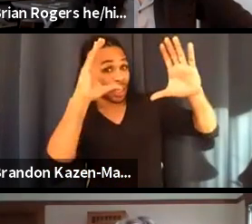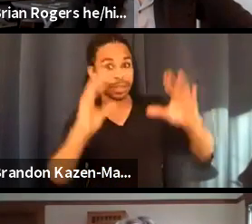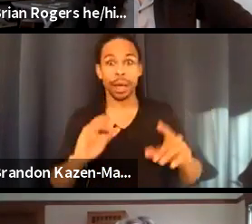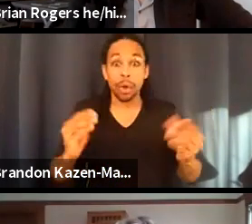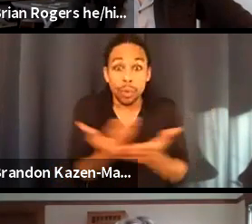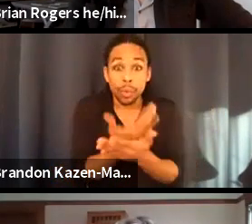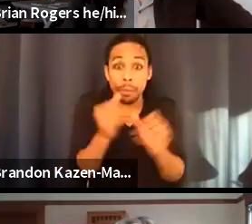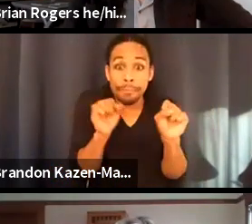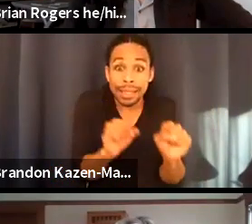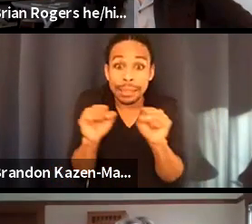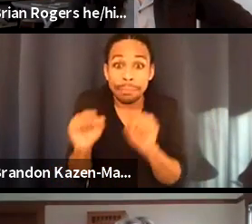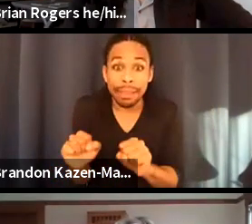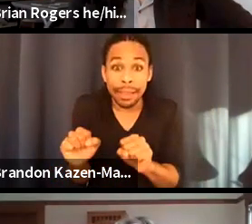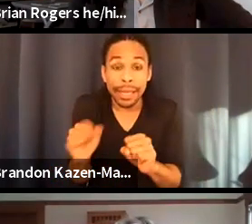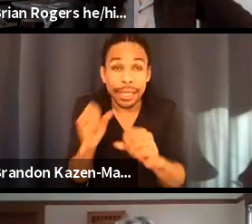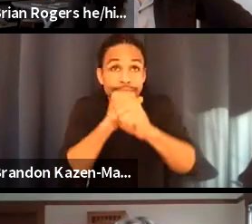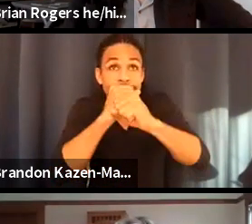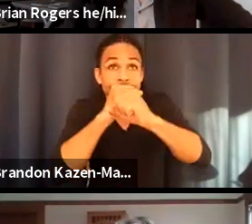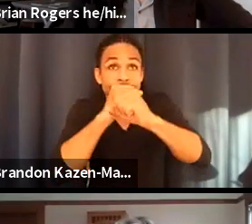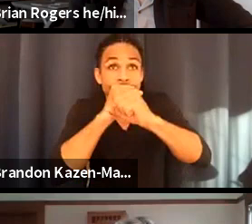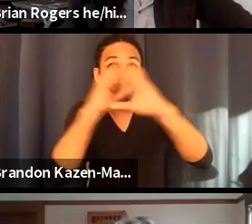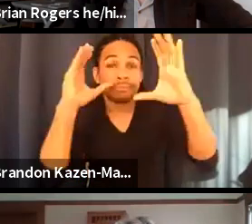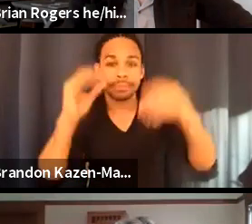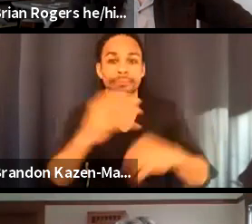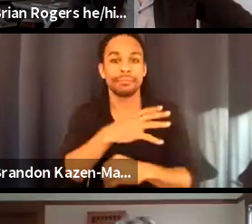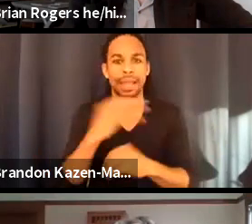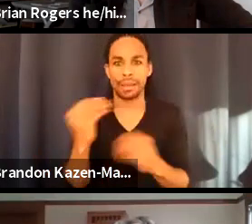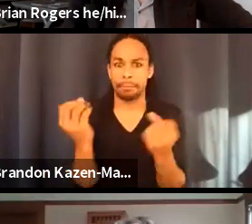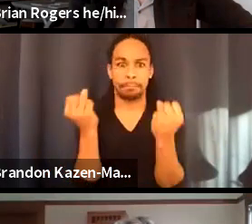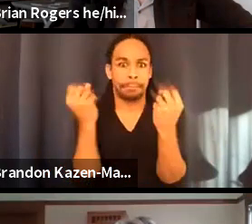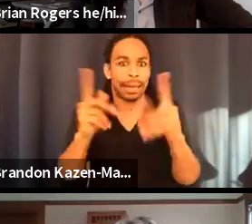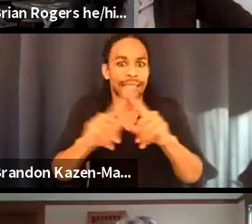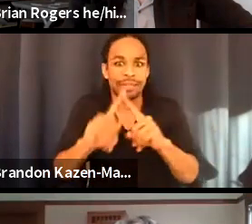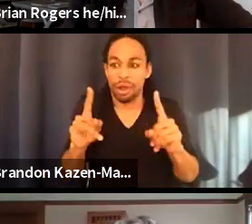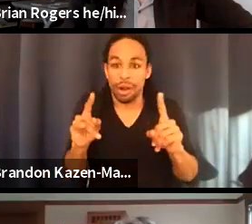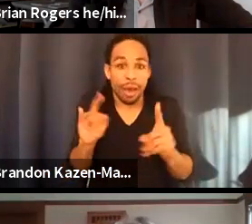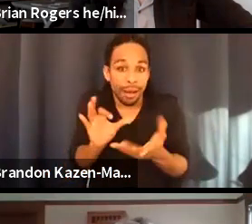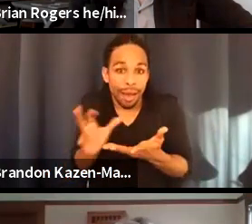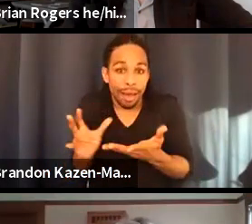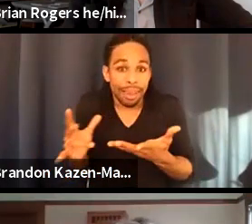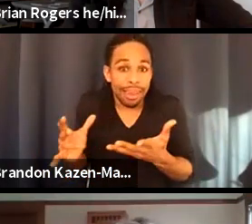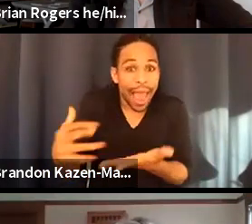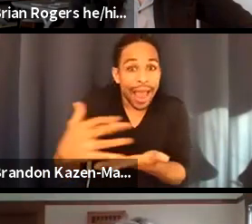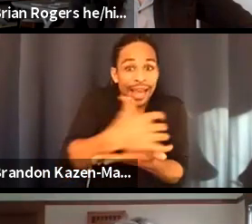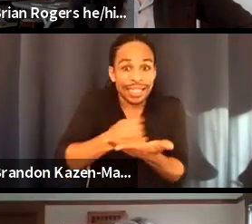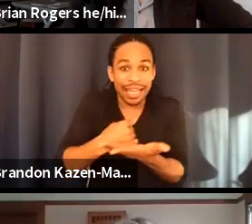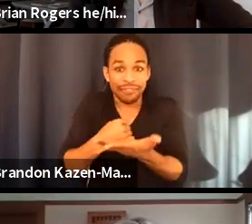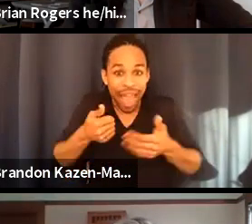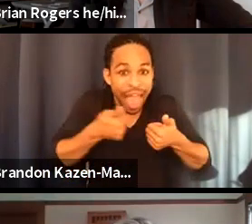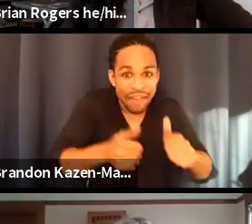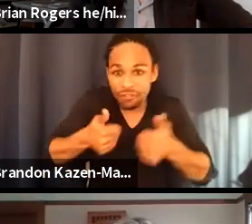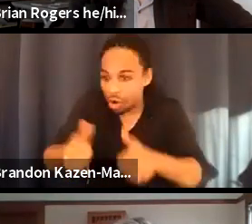we work to create new futures in the dance and performance field with you.